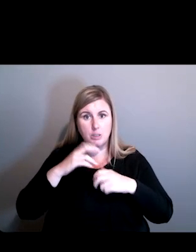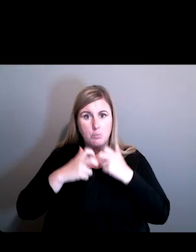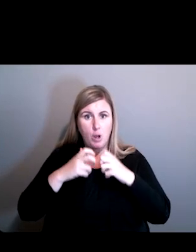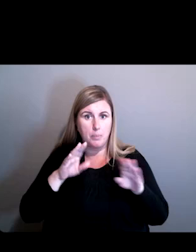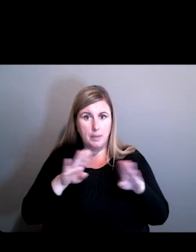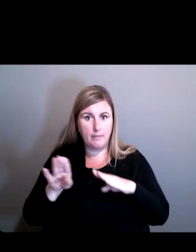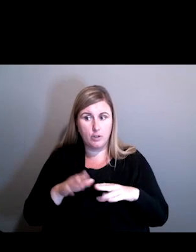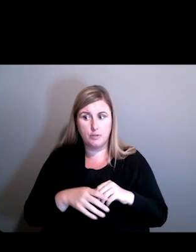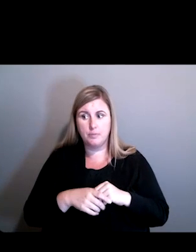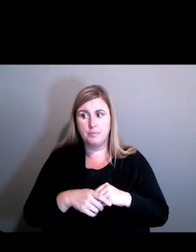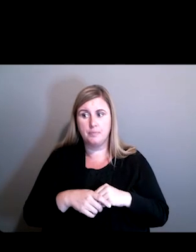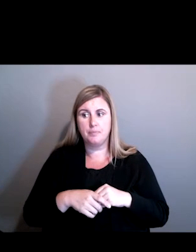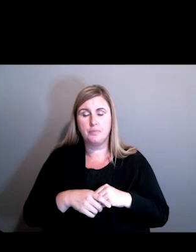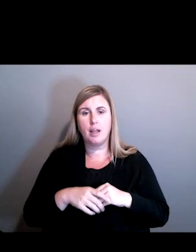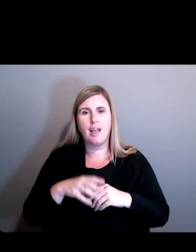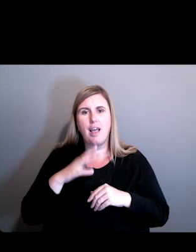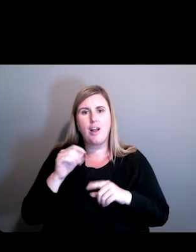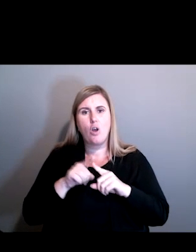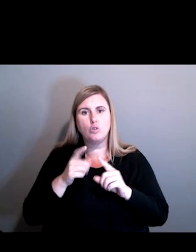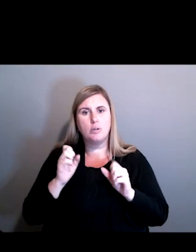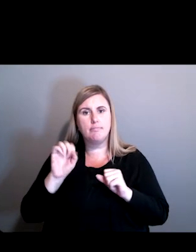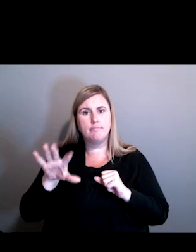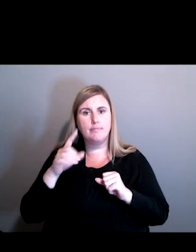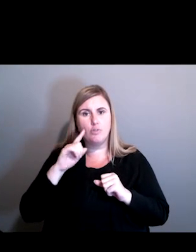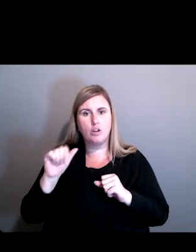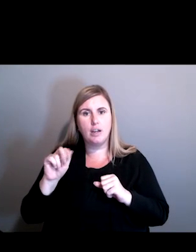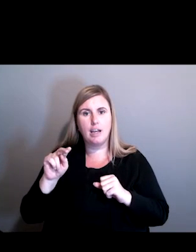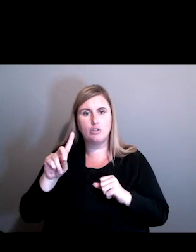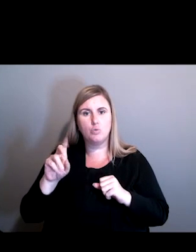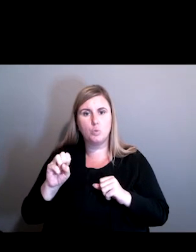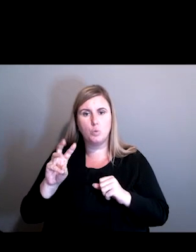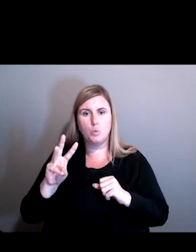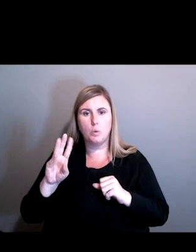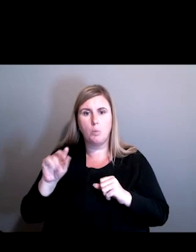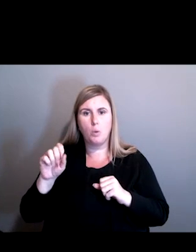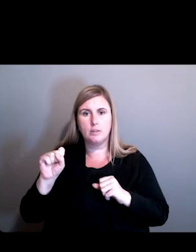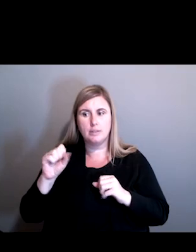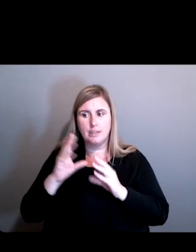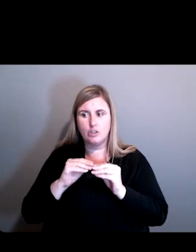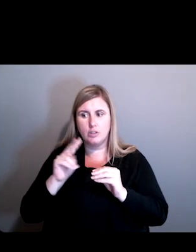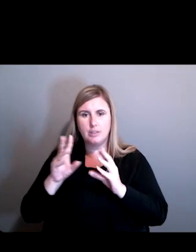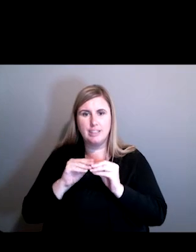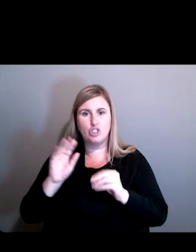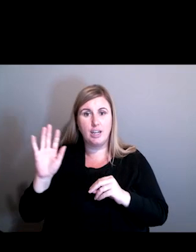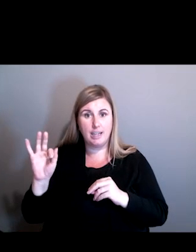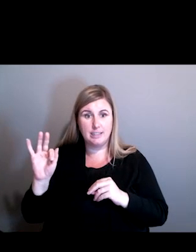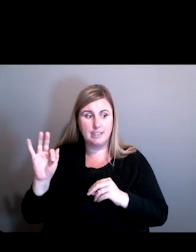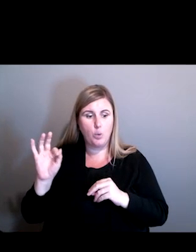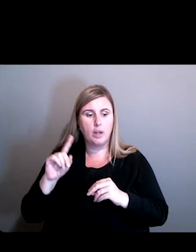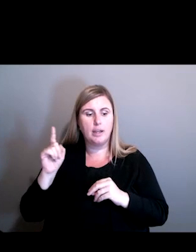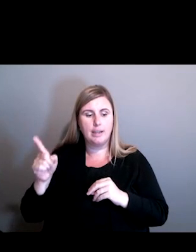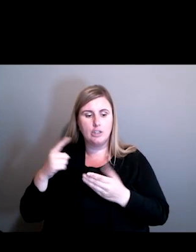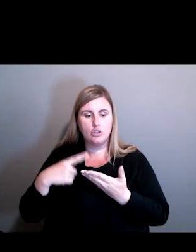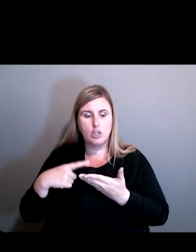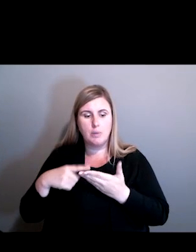problem behavior. And also, I want to put in a plug for Andrew Bulla's session. Please watch session 19, where he